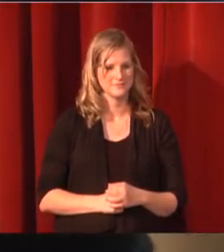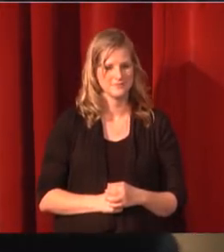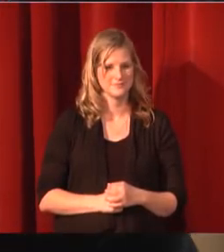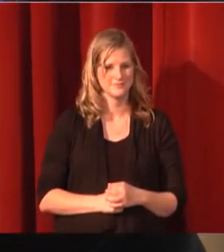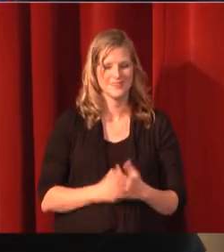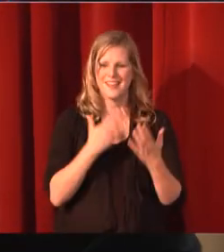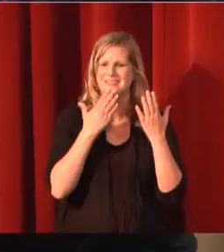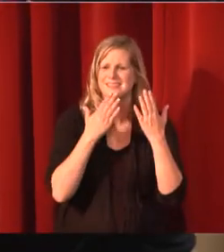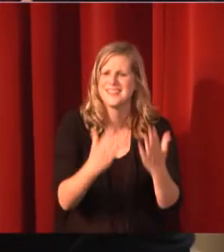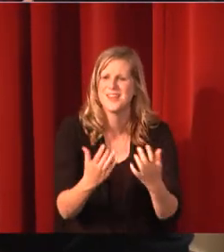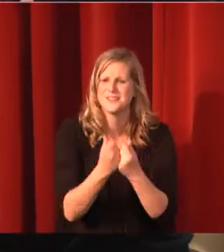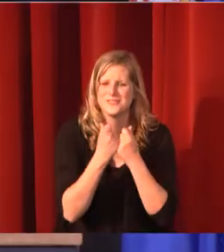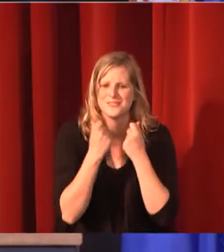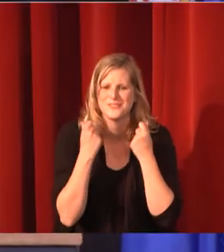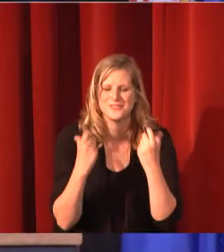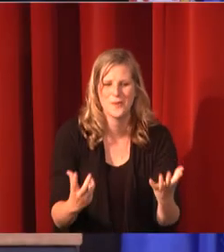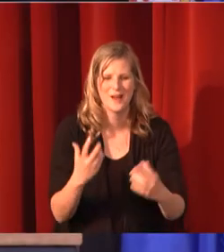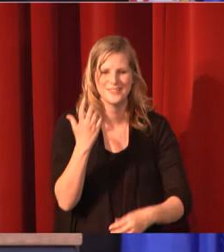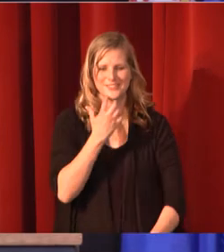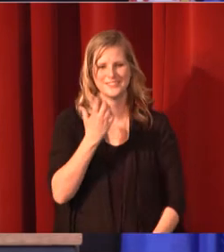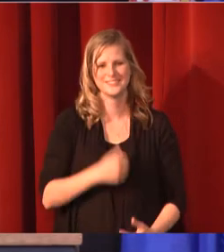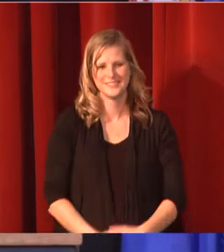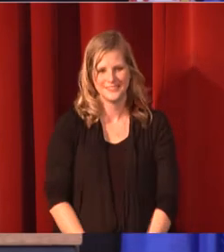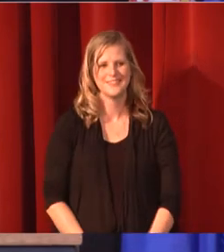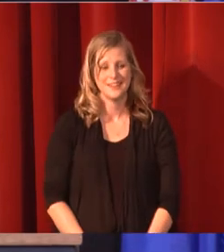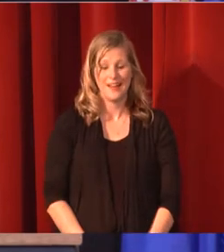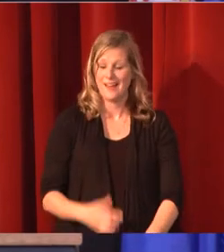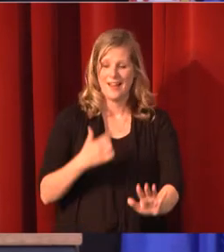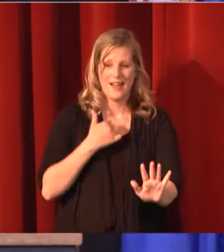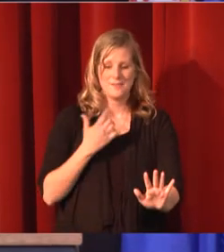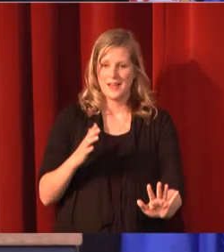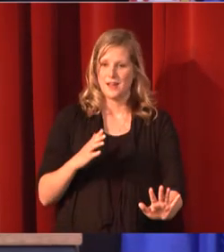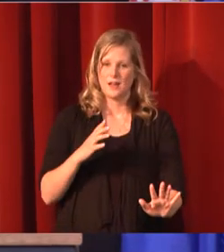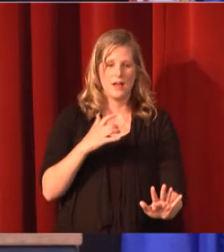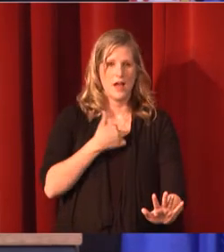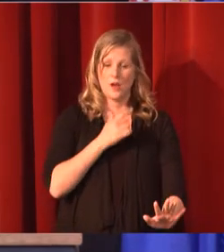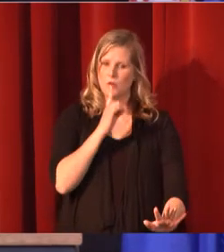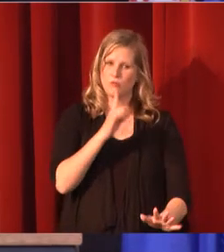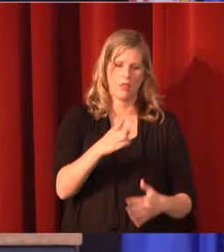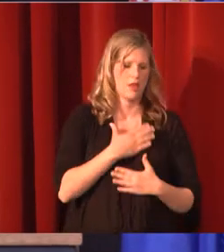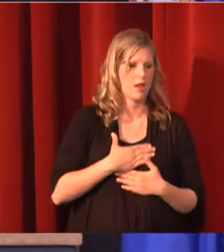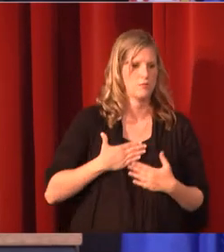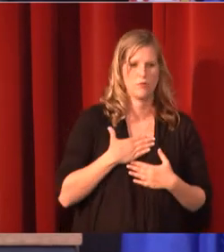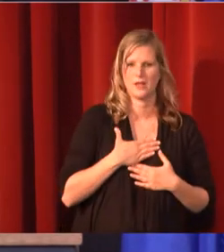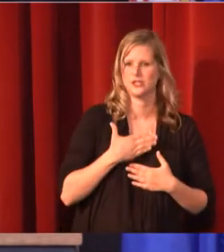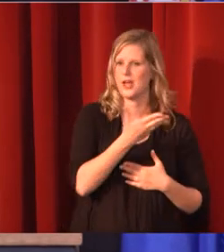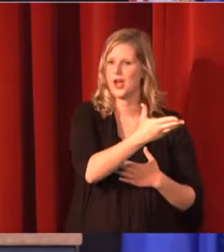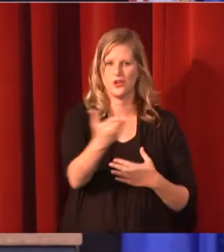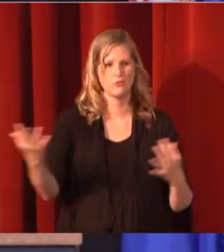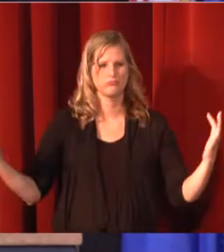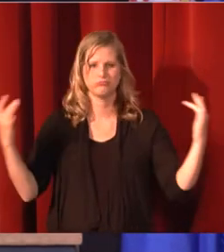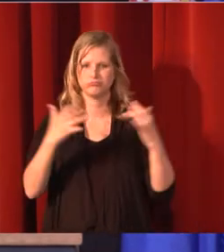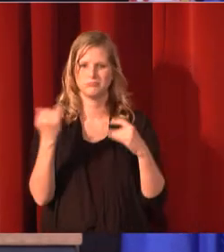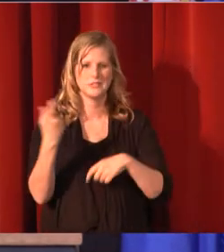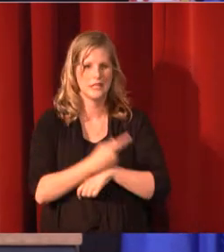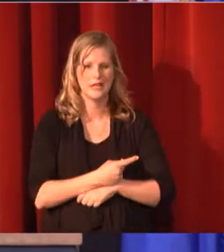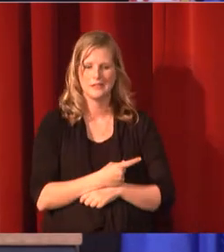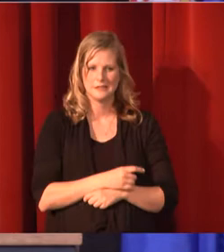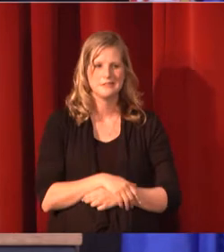thank you so much I greatly appreciate you coming